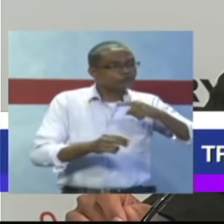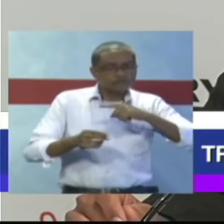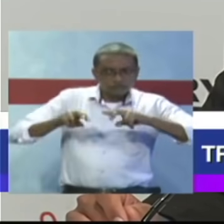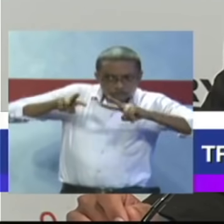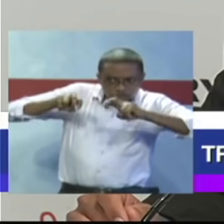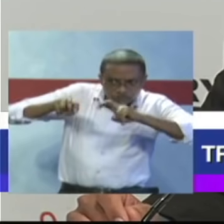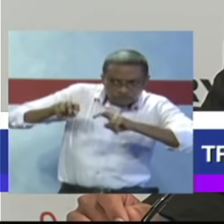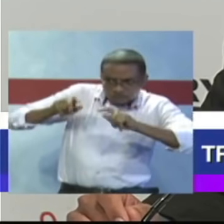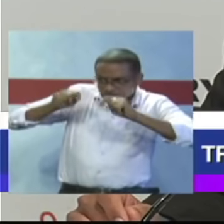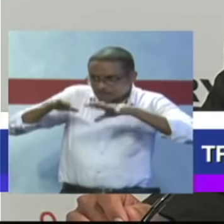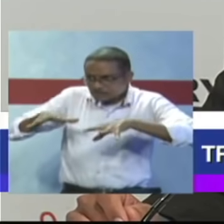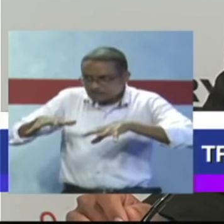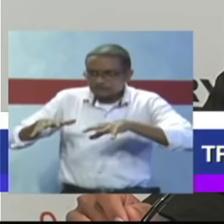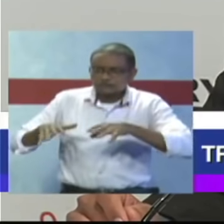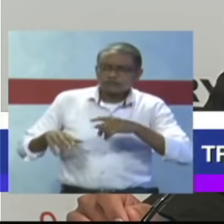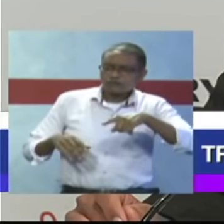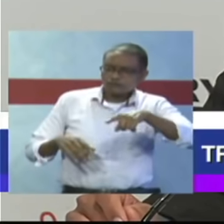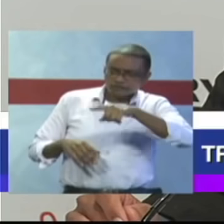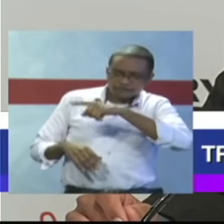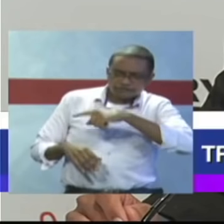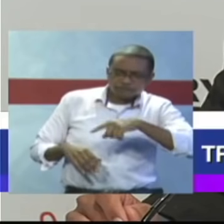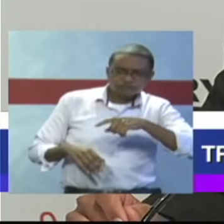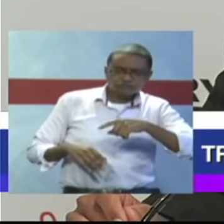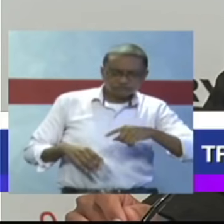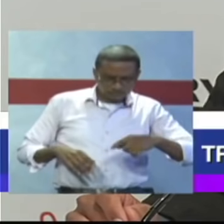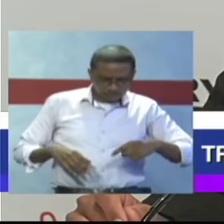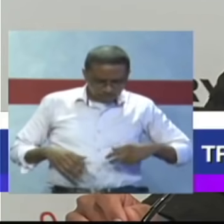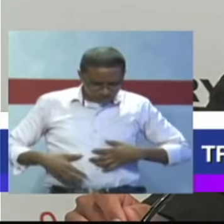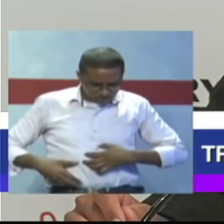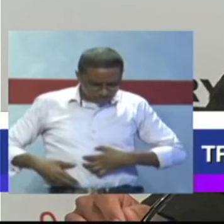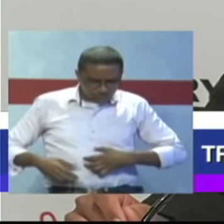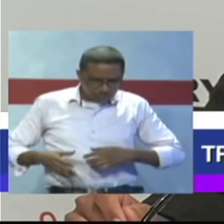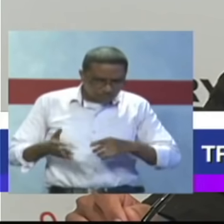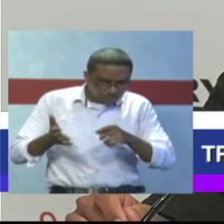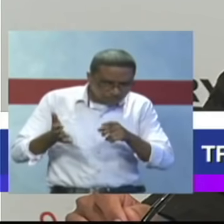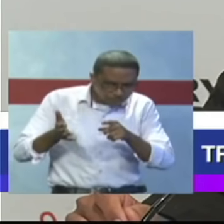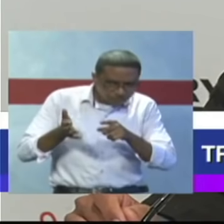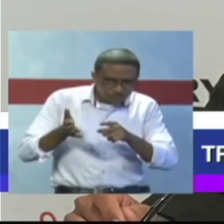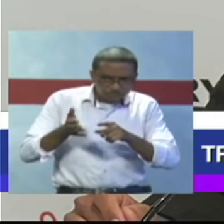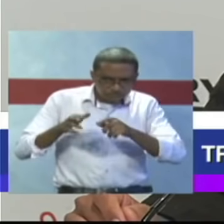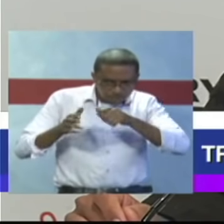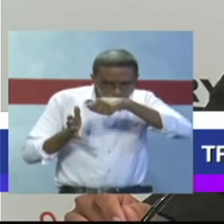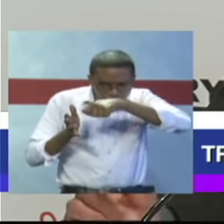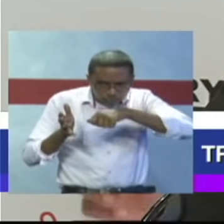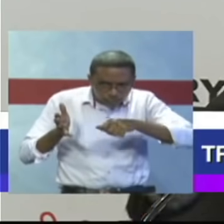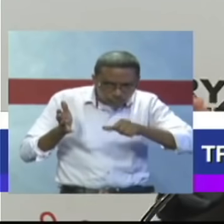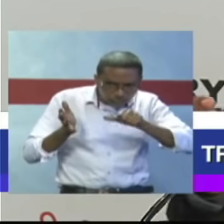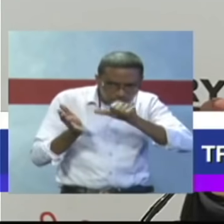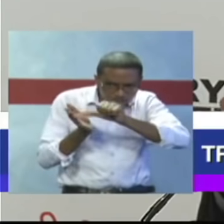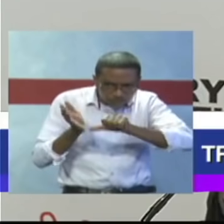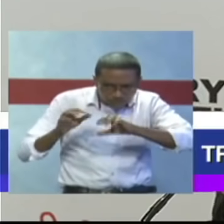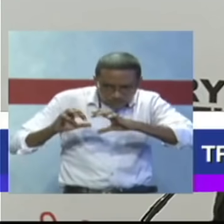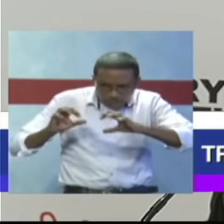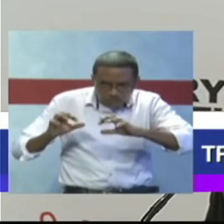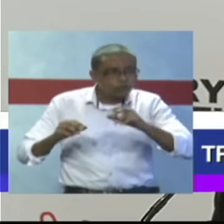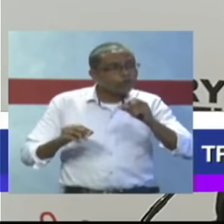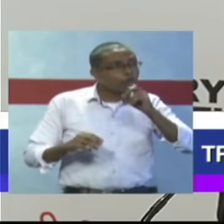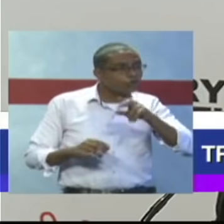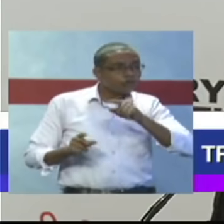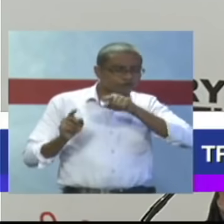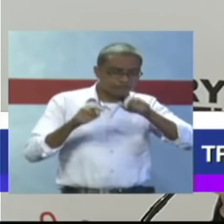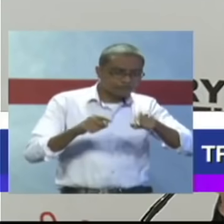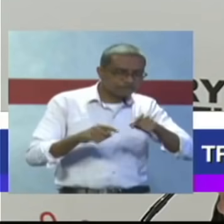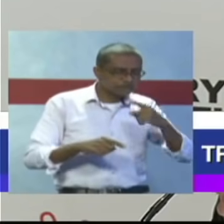with testing, who are having cesarean sections, who are displaying symptoms, who are coming in for admission and for labor. So